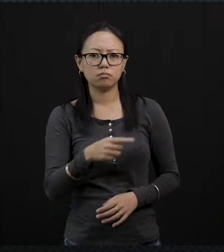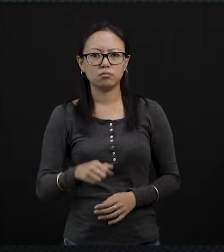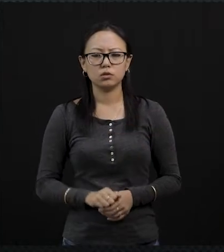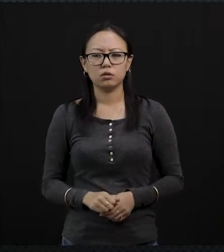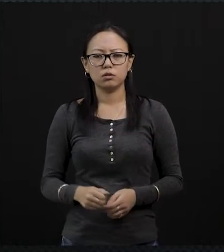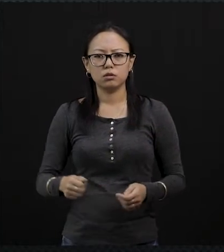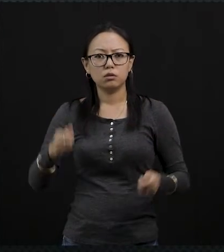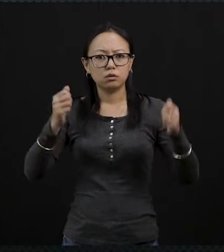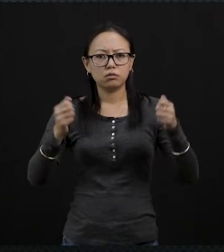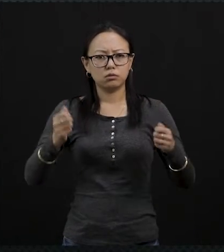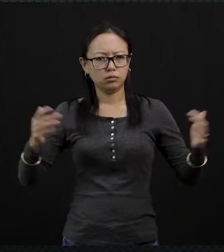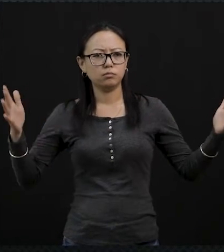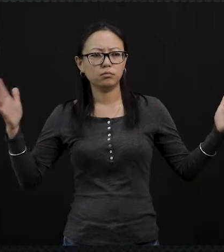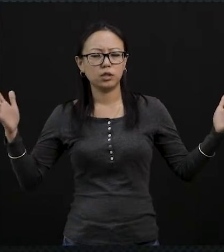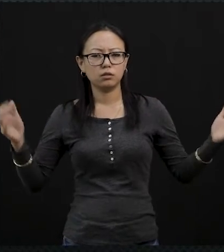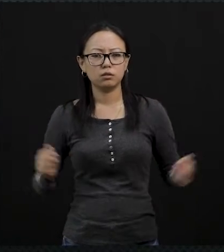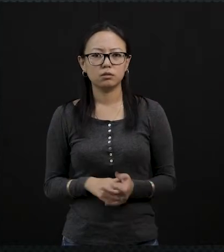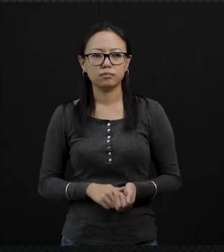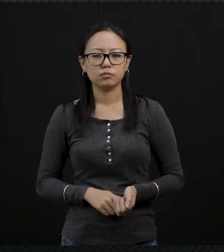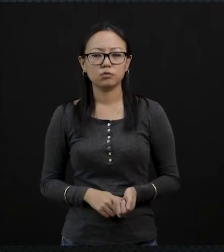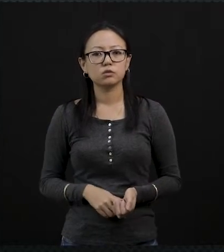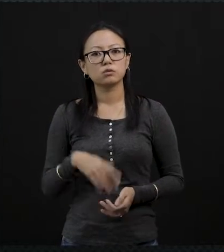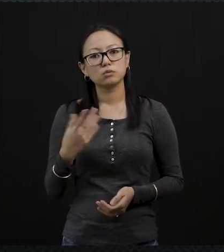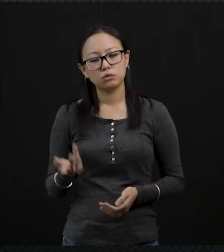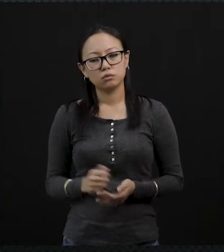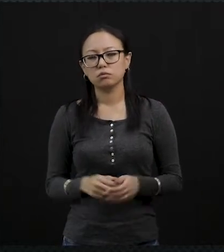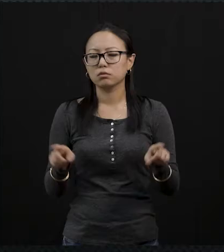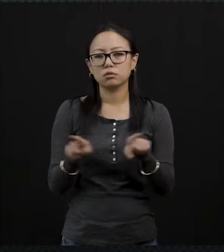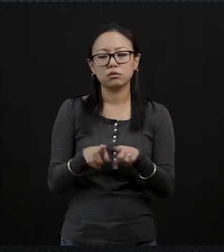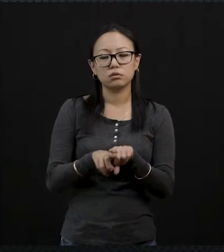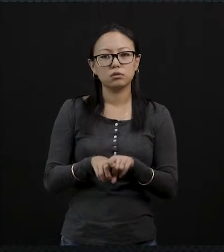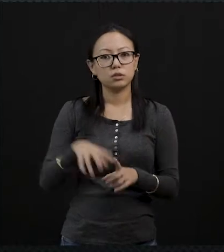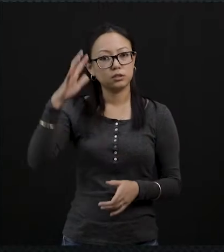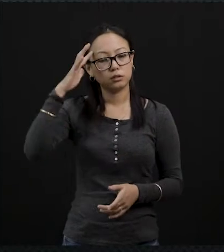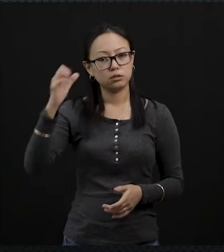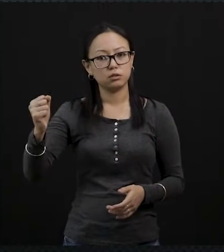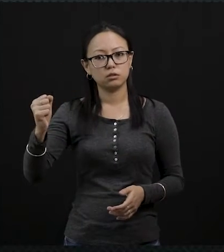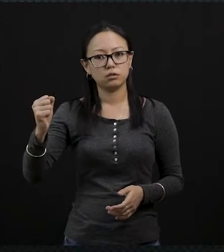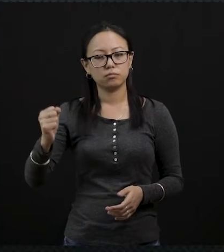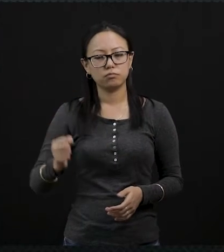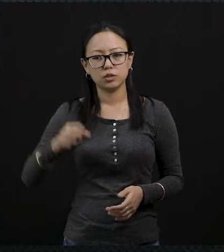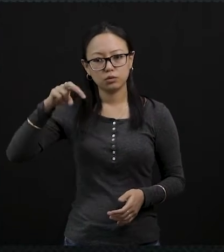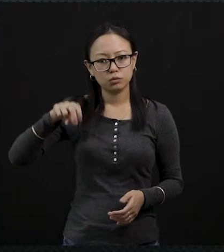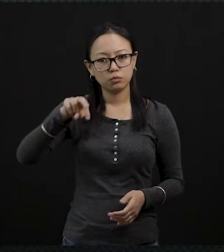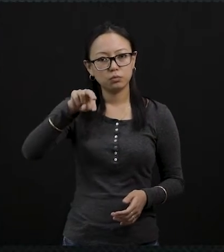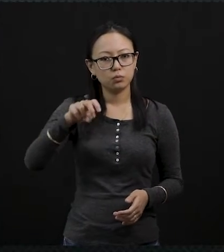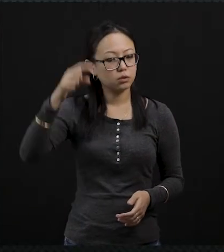remember to walk on the footpath, not on the main road. because it can be